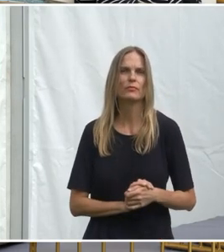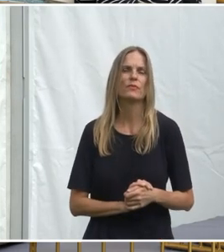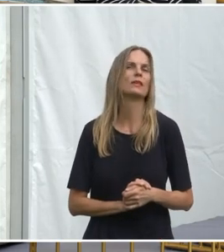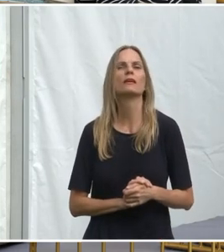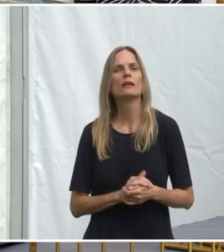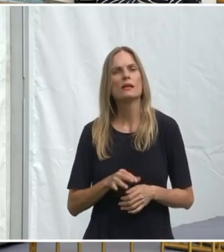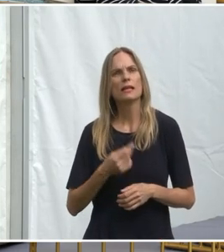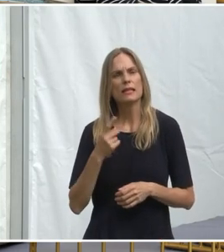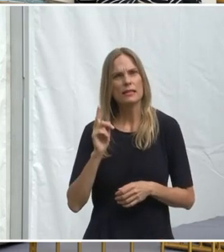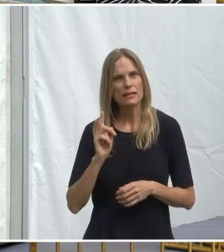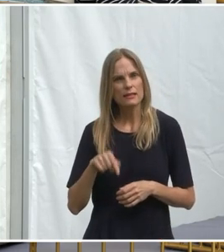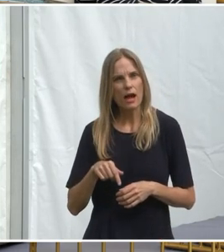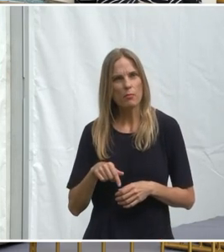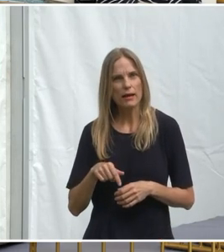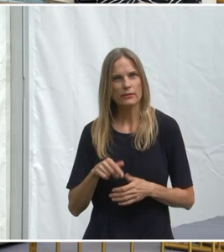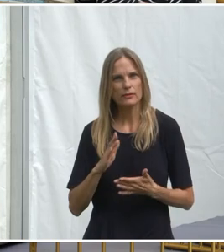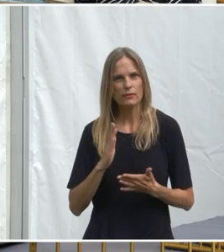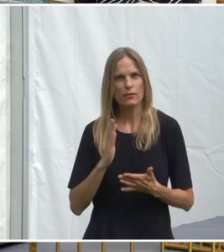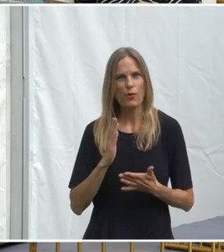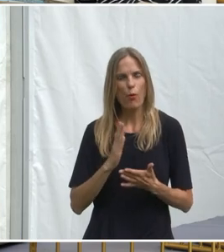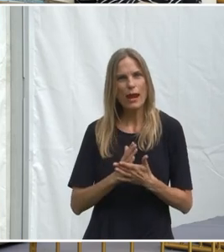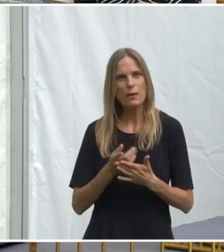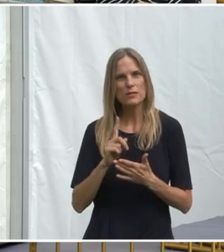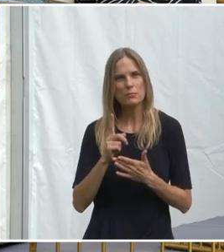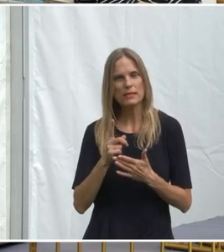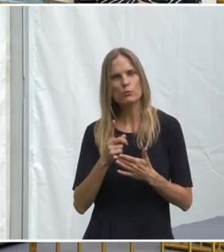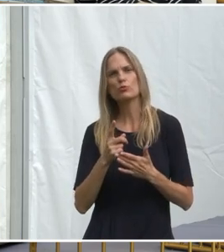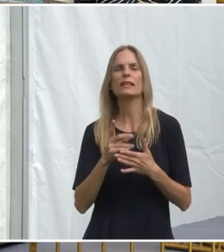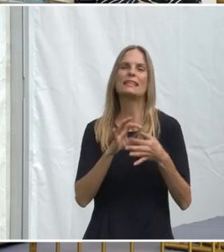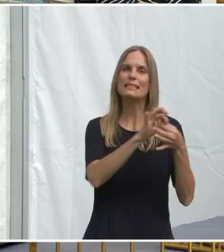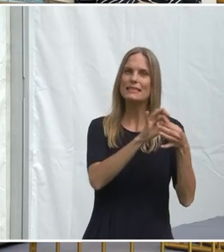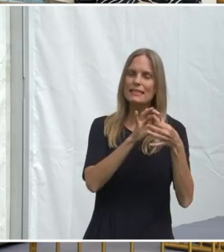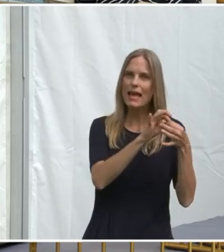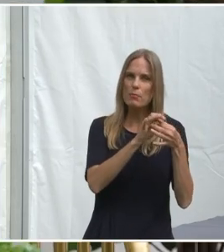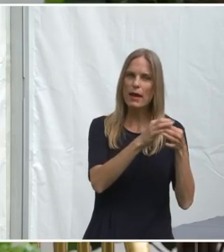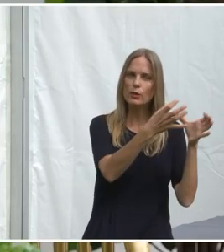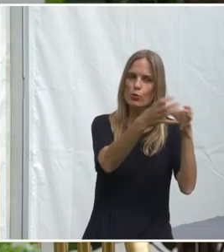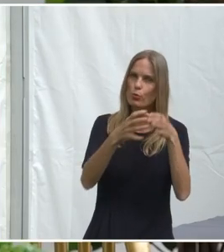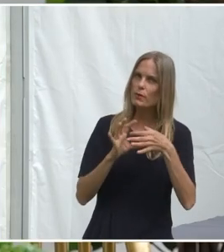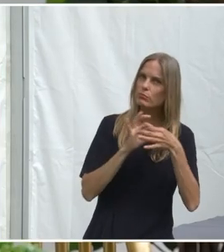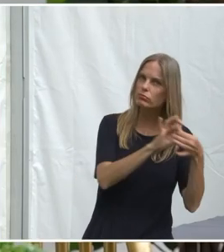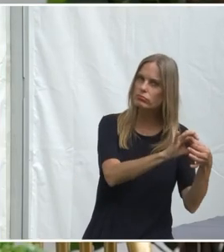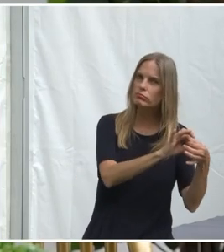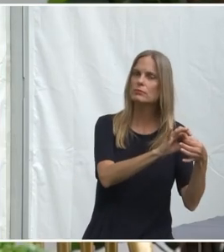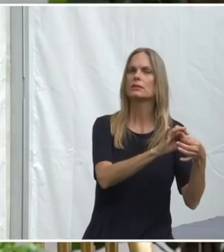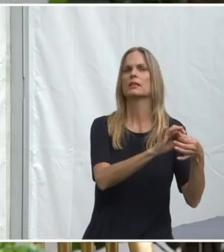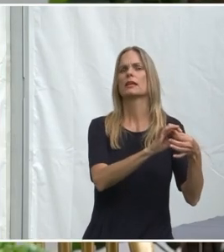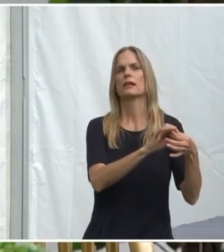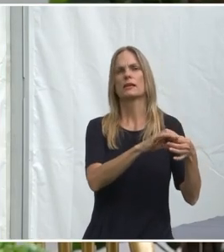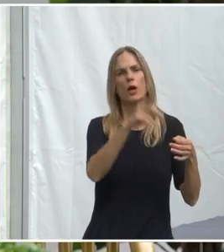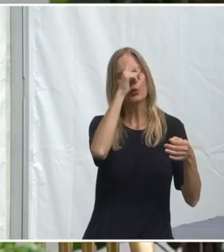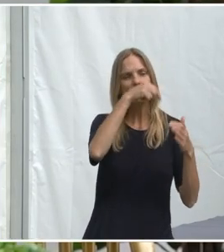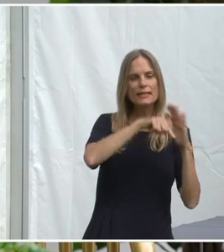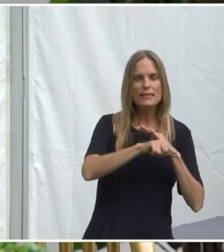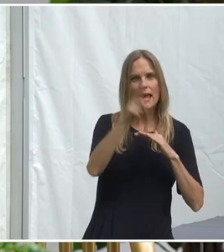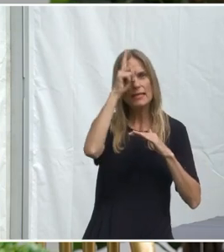bonding ties that kind of tie communities together, and there are bridging ties that connect the communities within the countries, across the